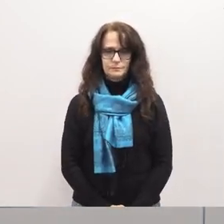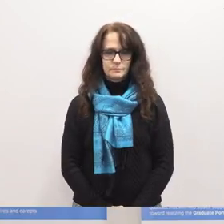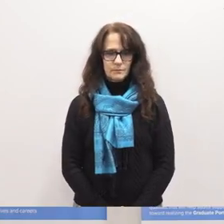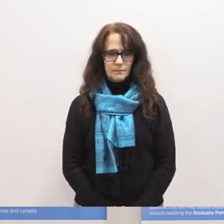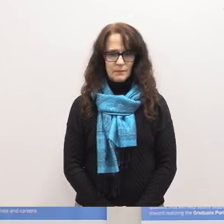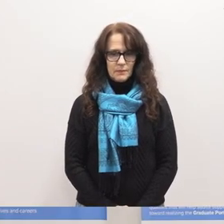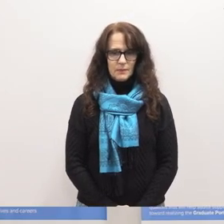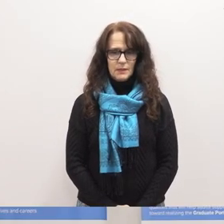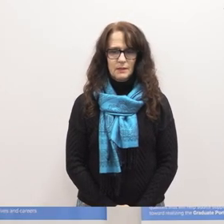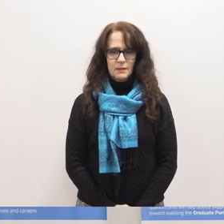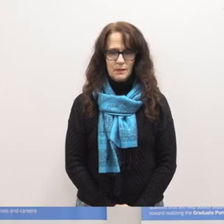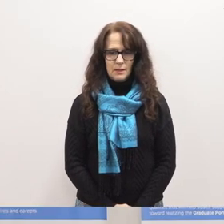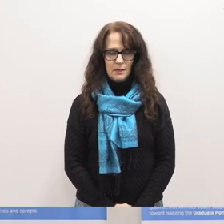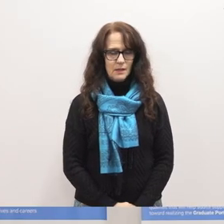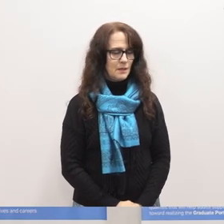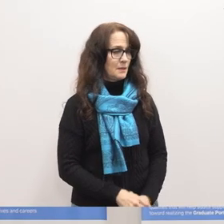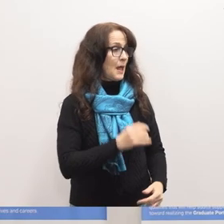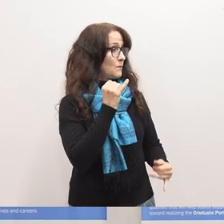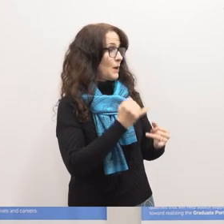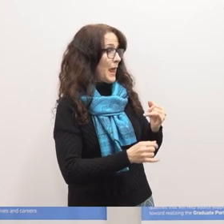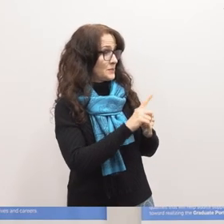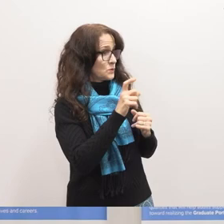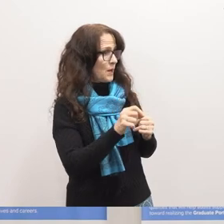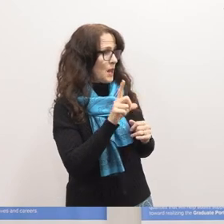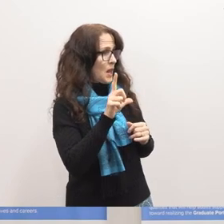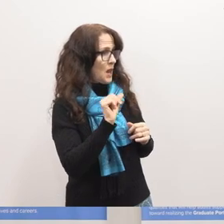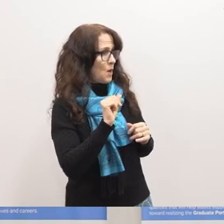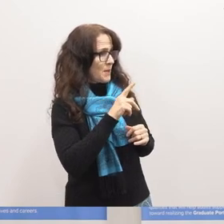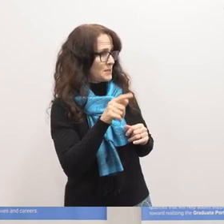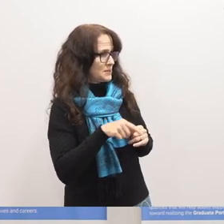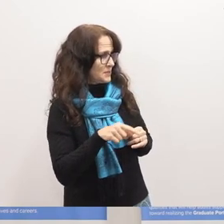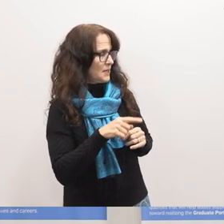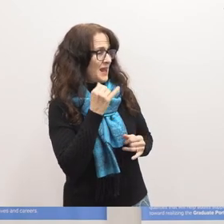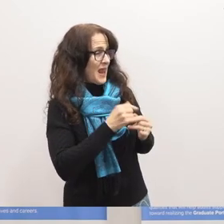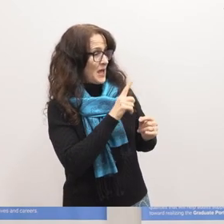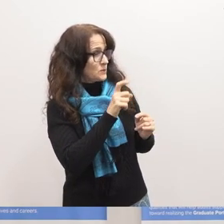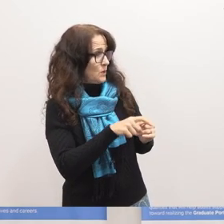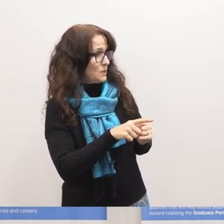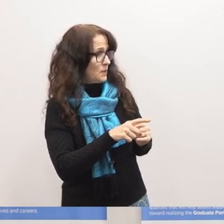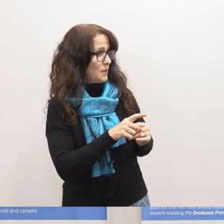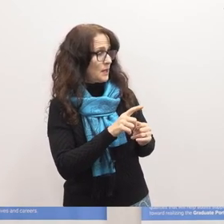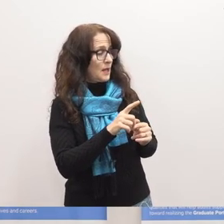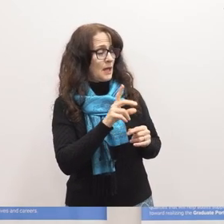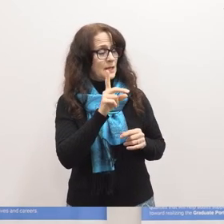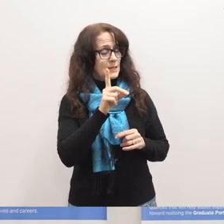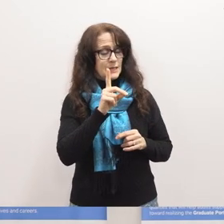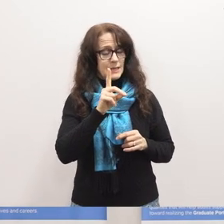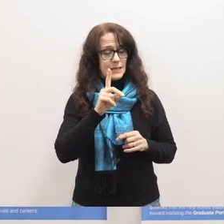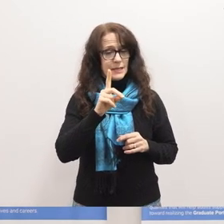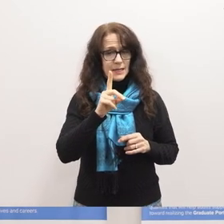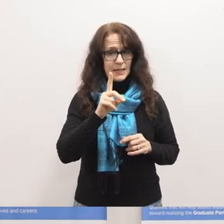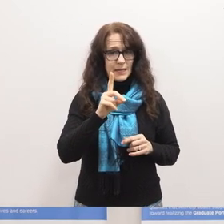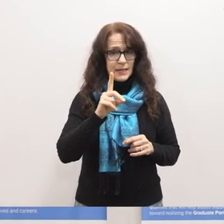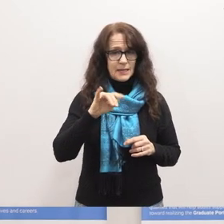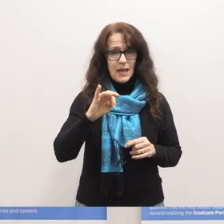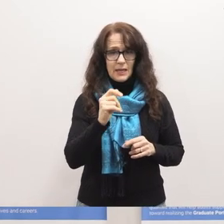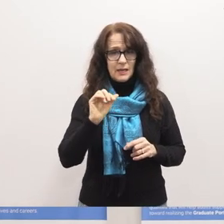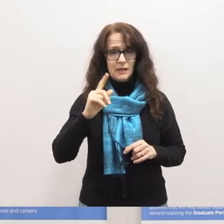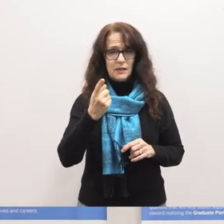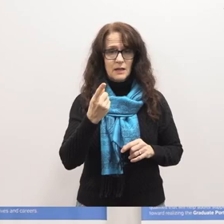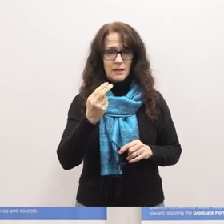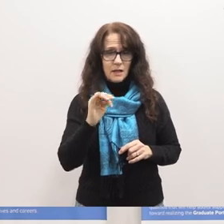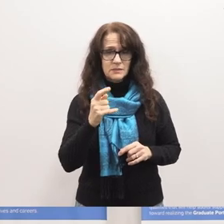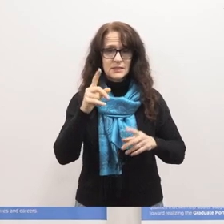Thank you. One quick last question is that are the diagnostic tests aligned with the pacing